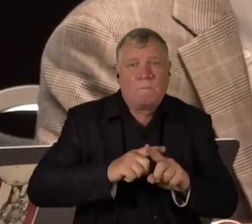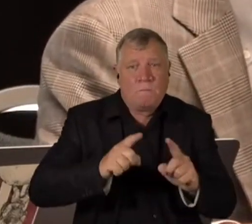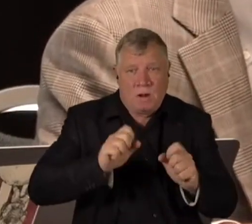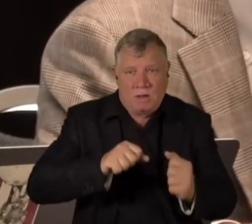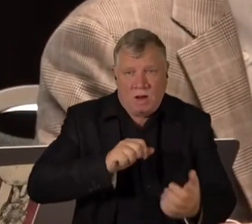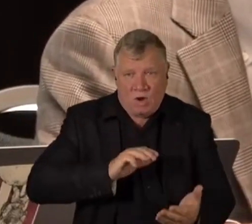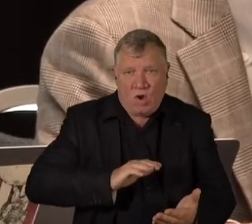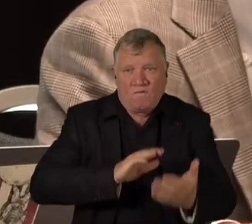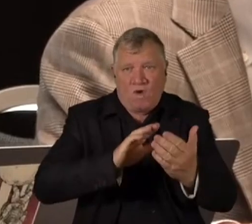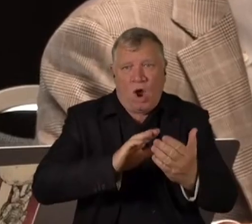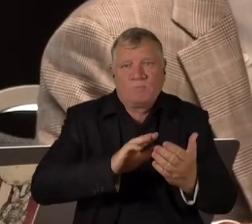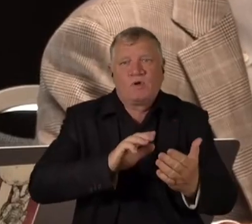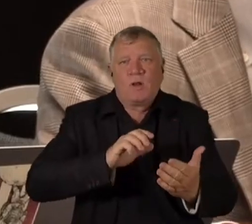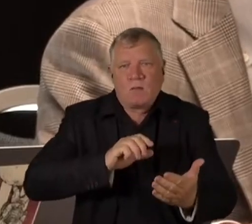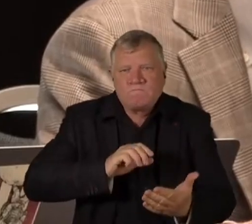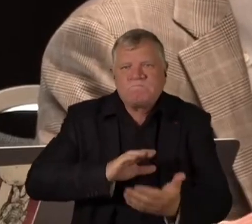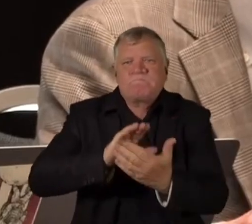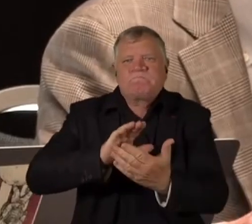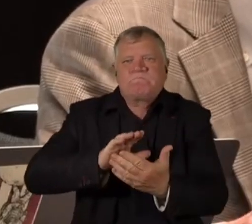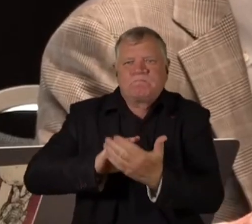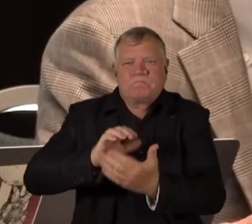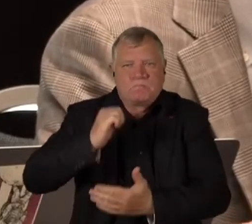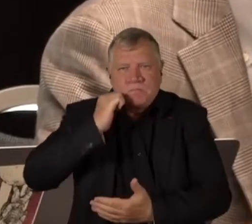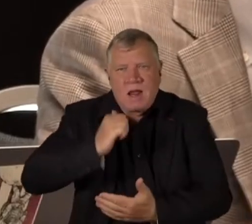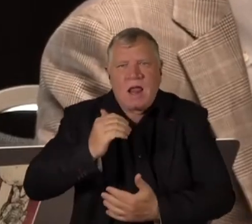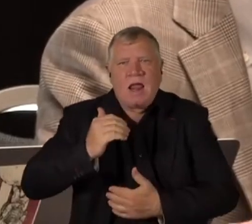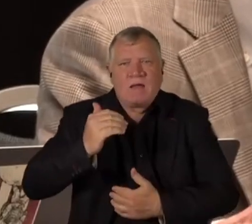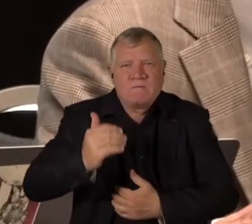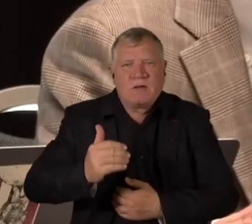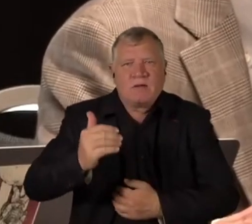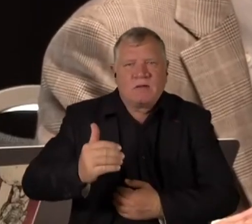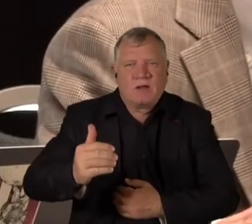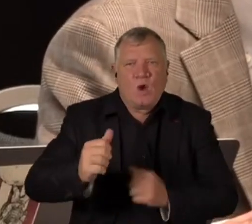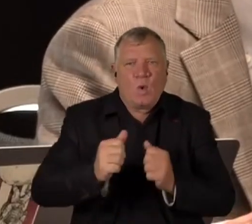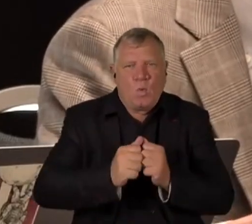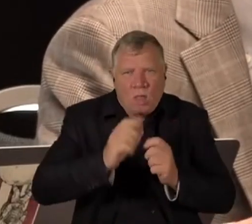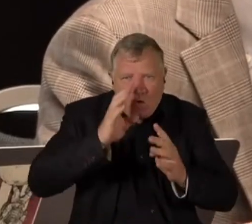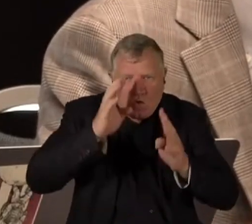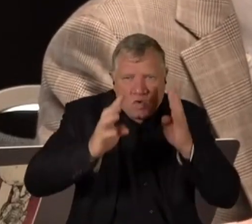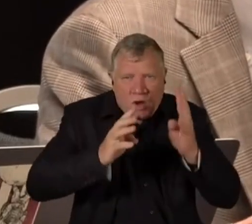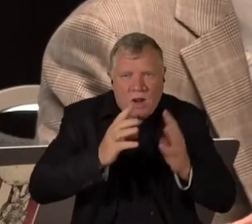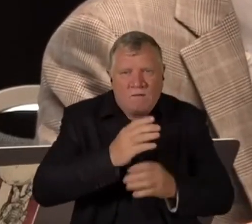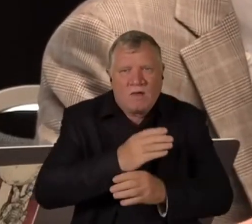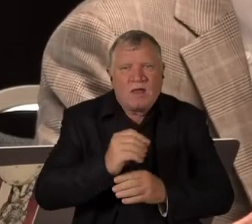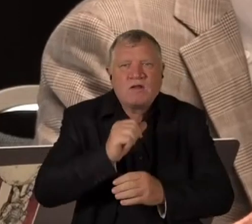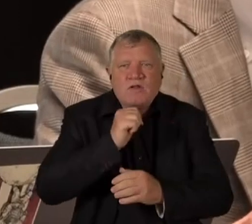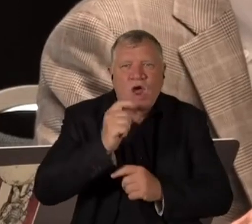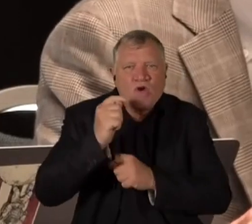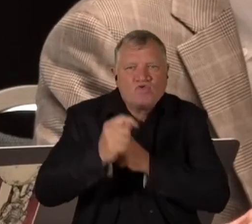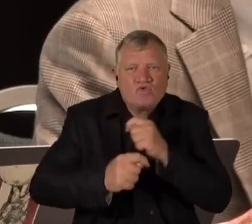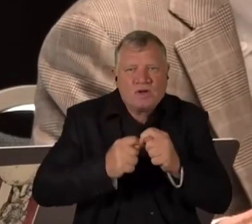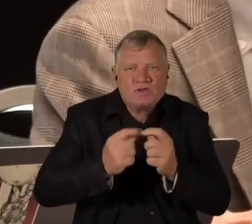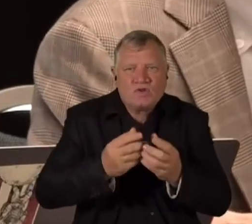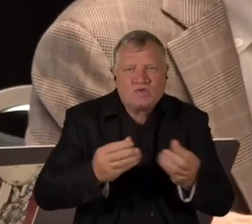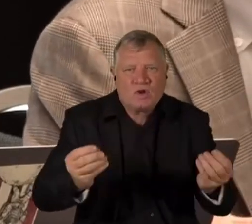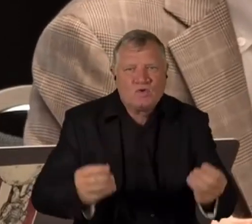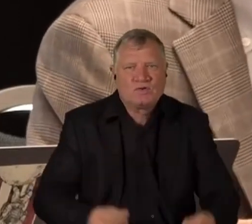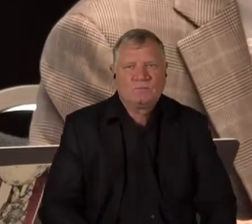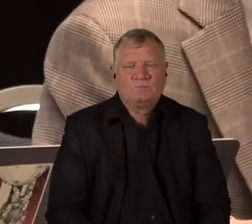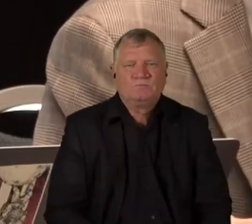confronting obstacle after obstacle, day after day, with creative and non-traditional